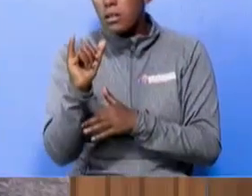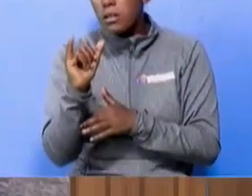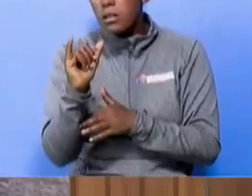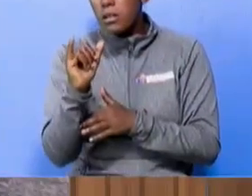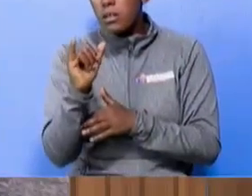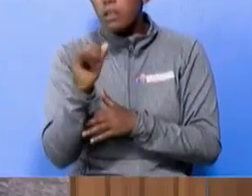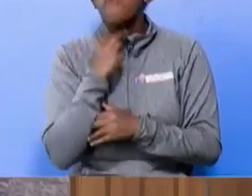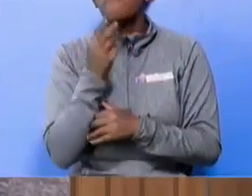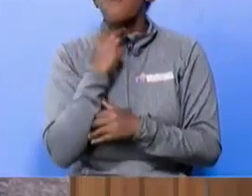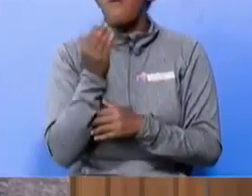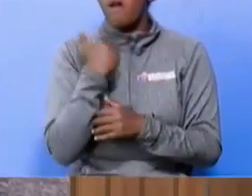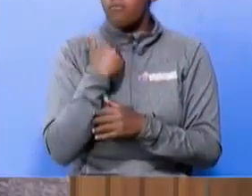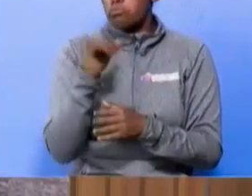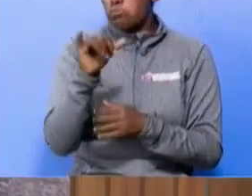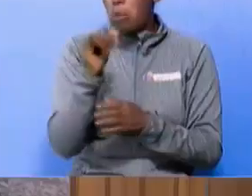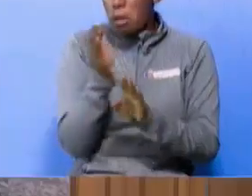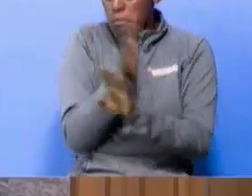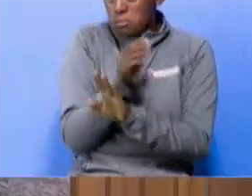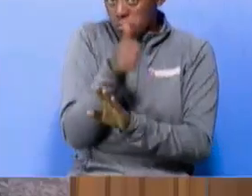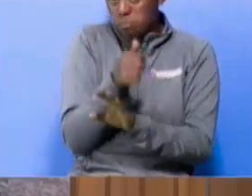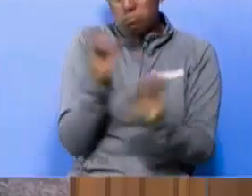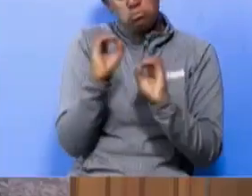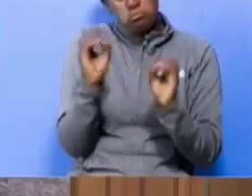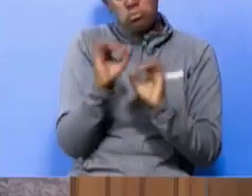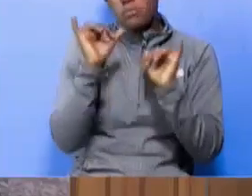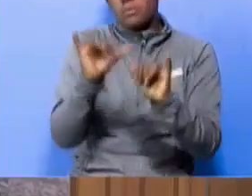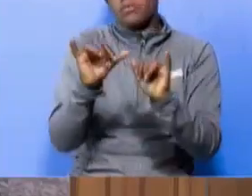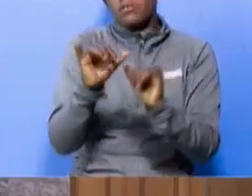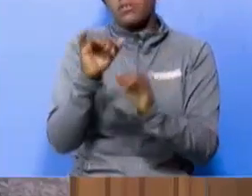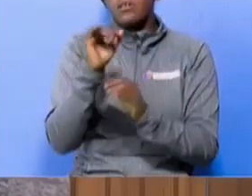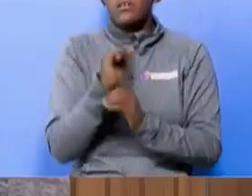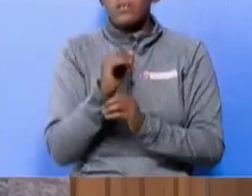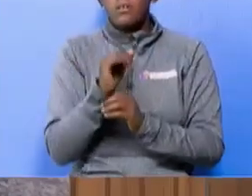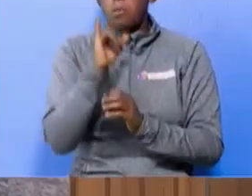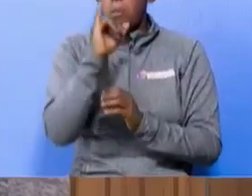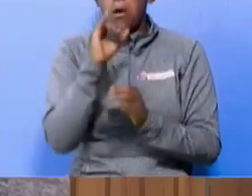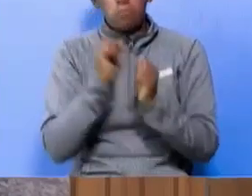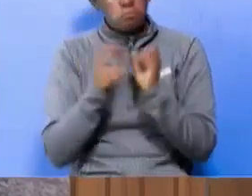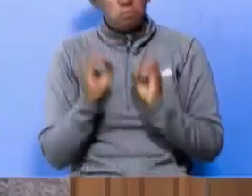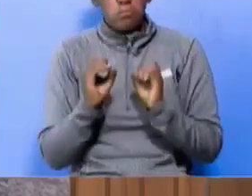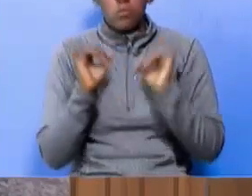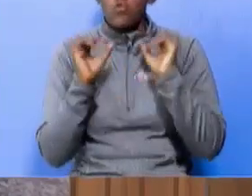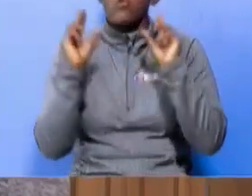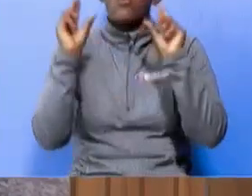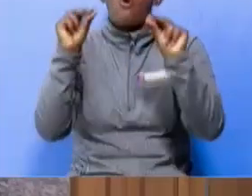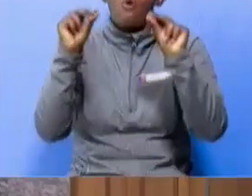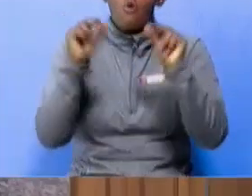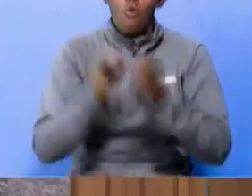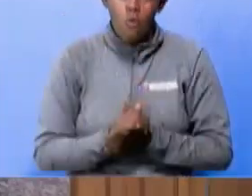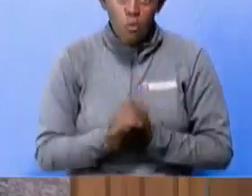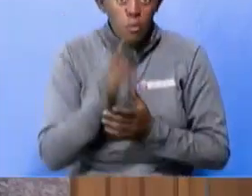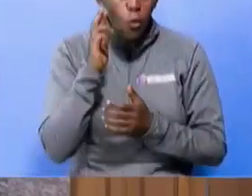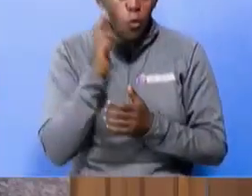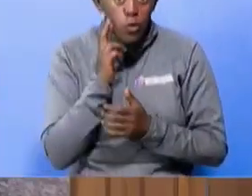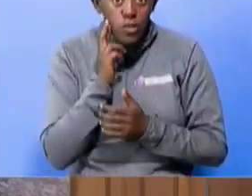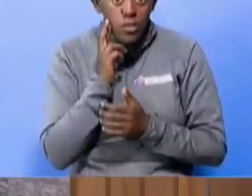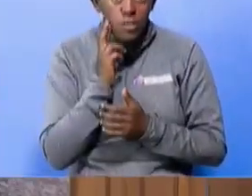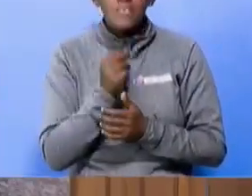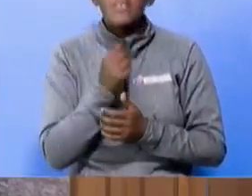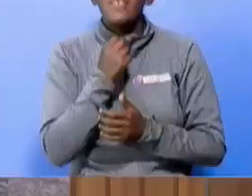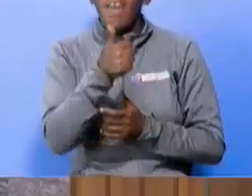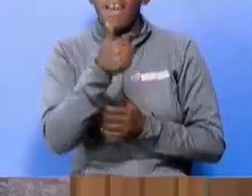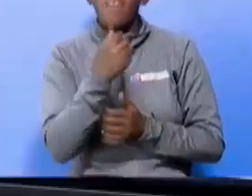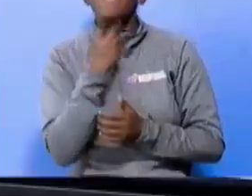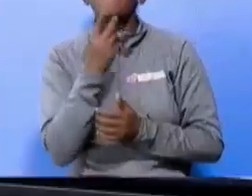is a vowel. So no need of changing Y to I and then add that ed. No. Because it's a vowel letter. So